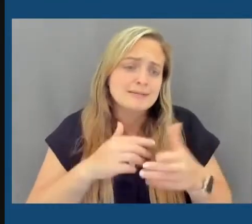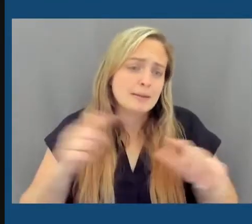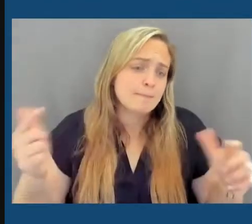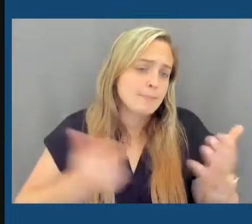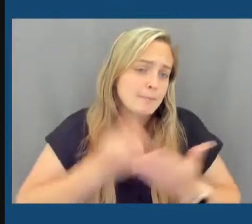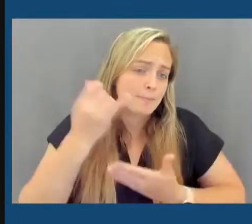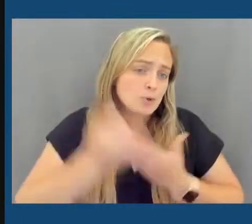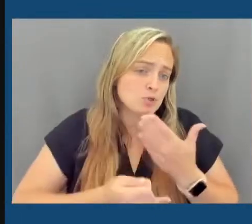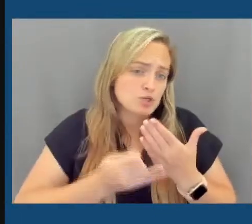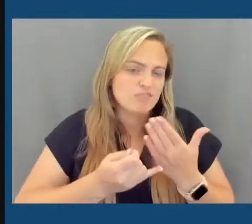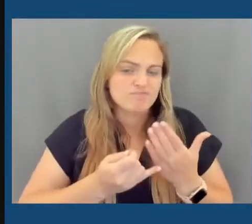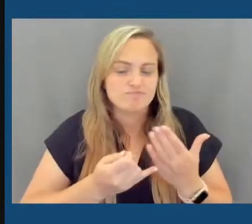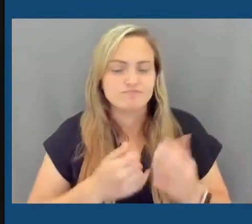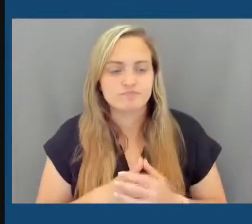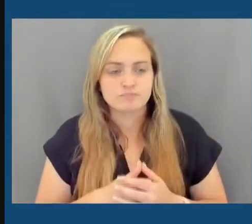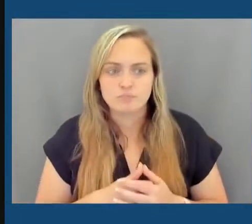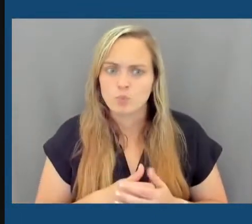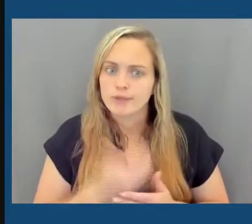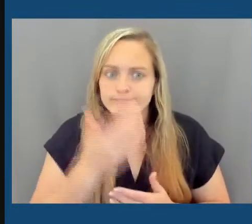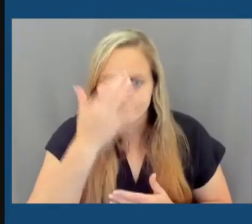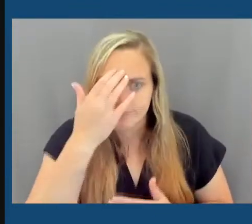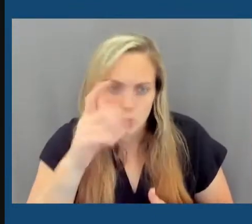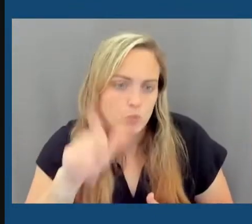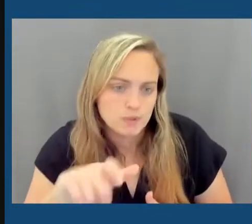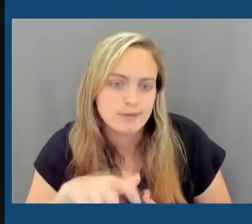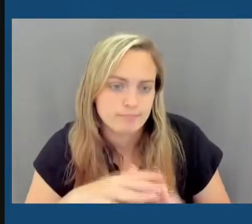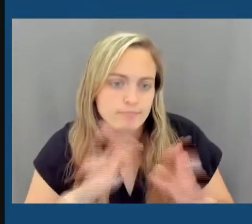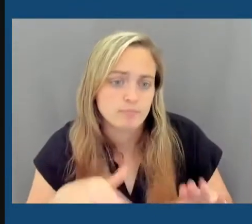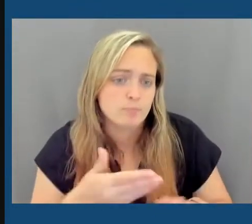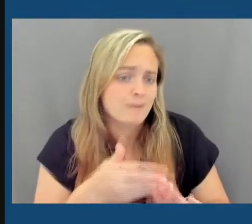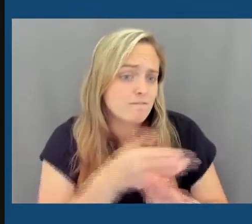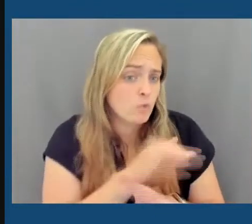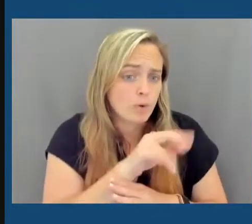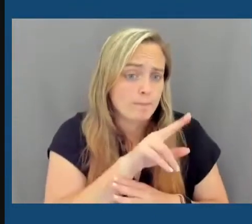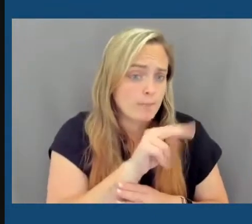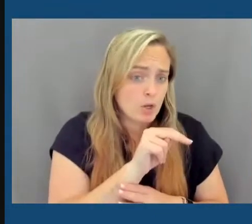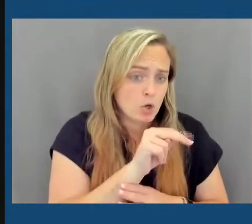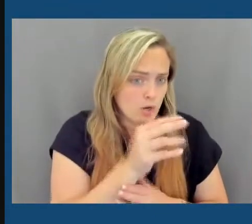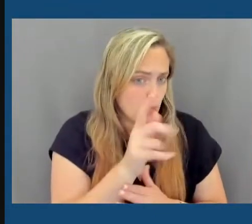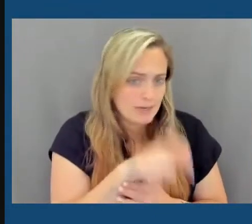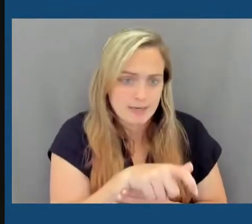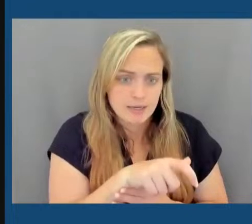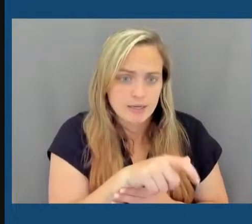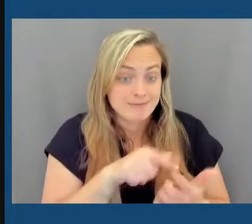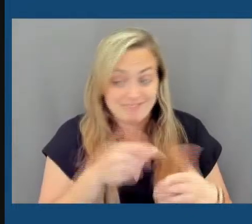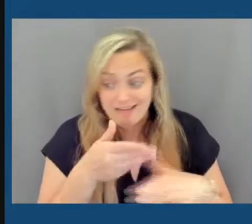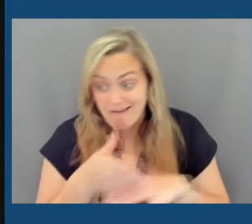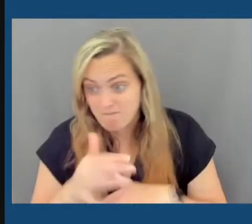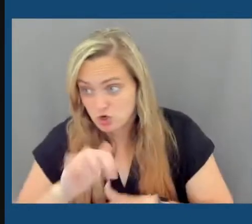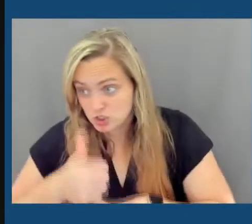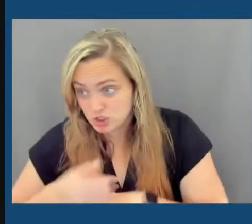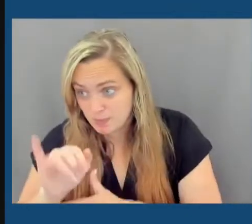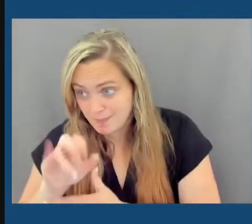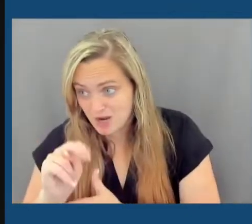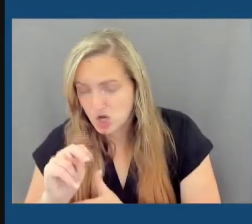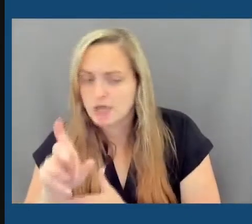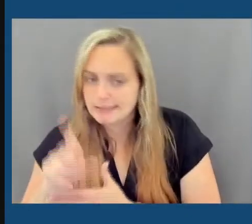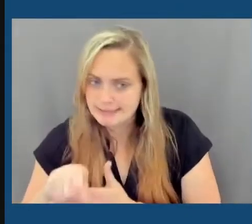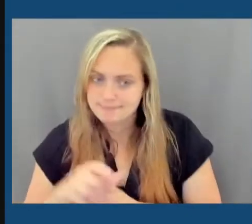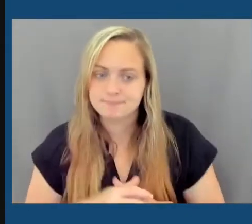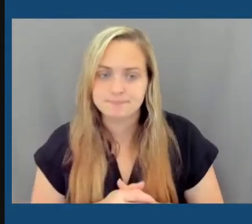project. But we know we need housing. We needed it before Micron, and we certainly need it after Micron. And we took our